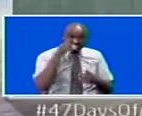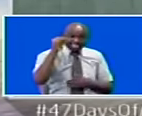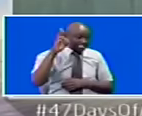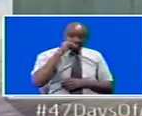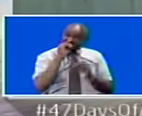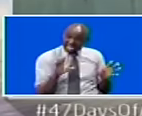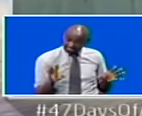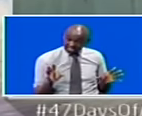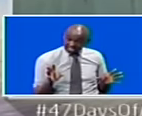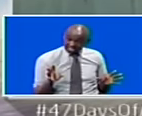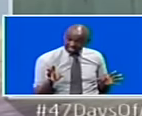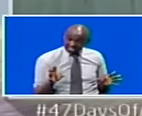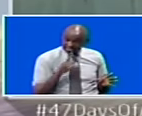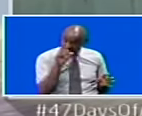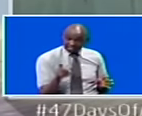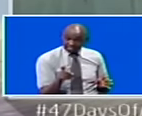SRC circular?